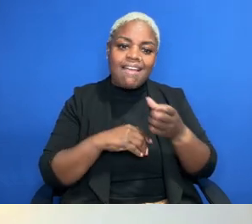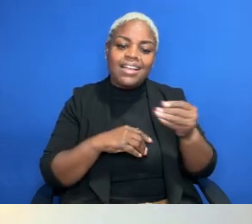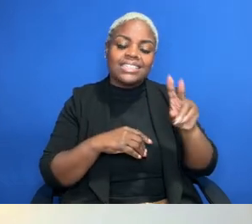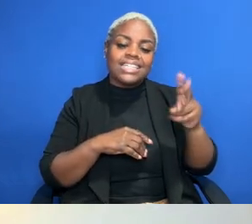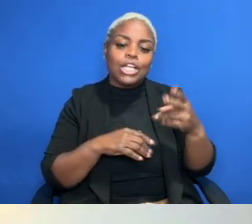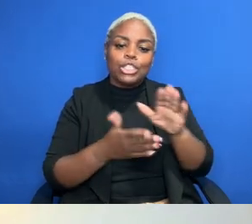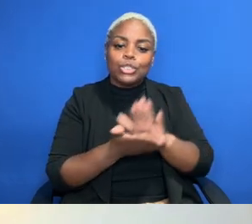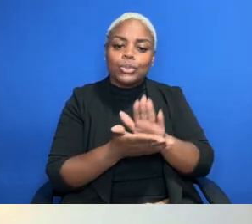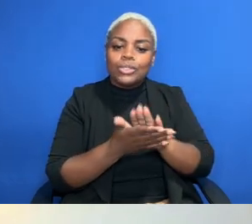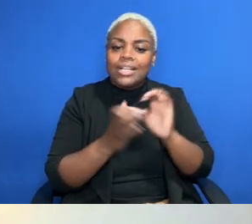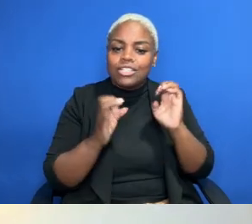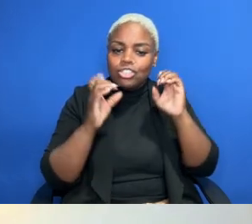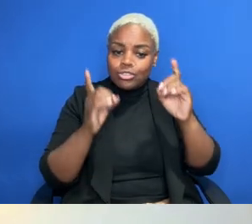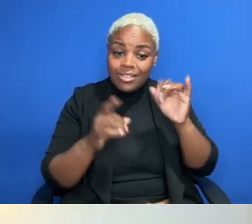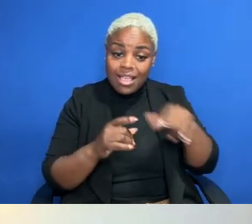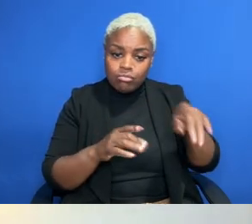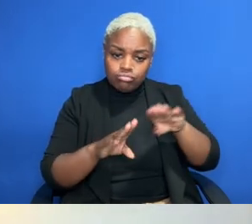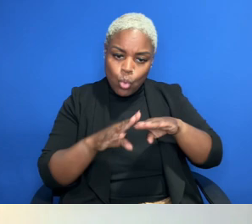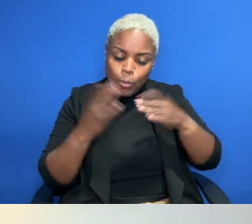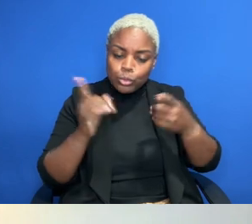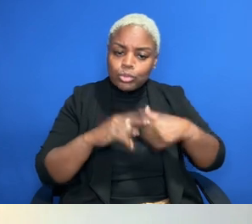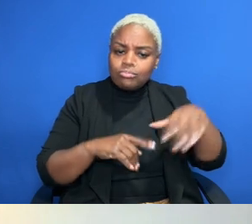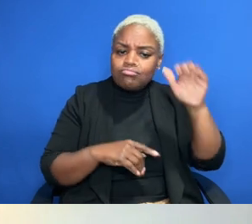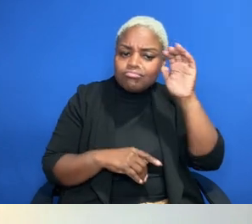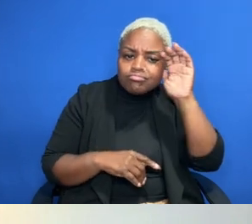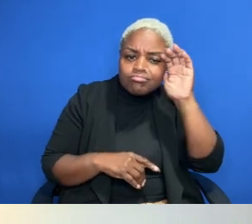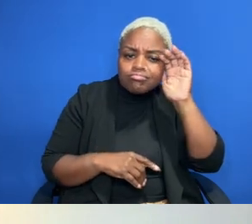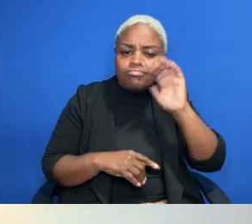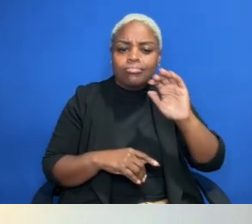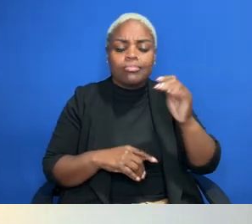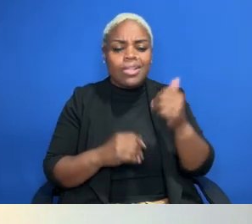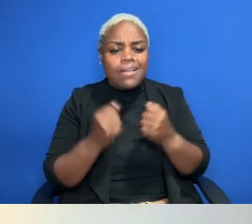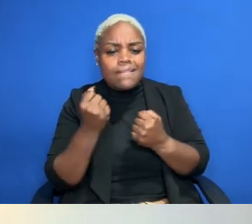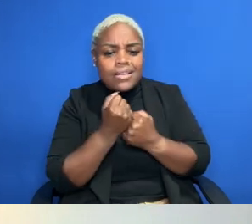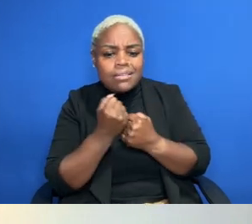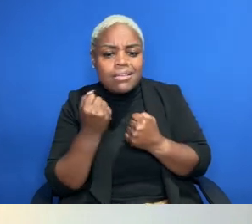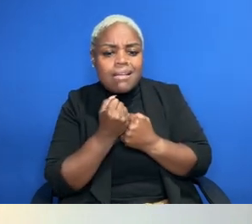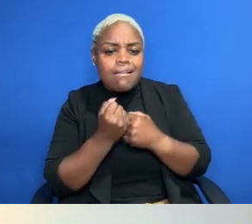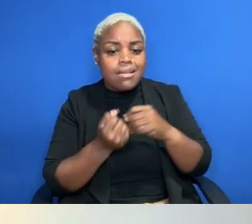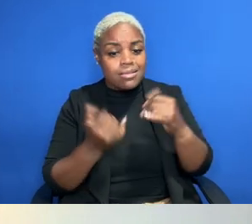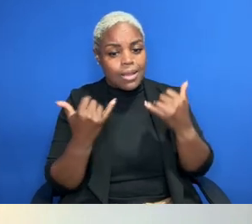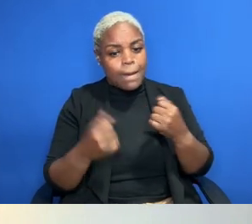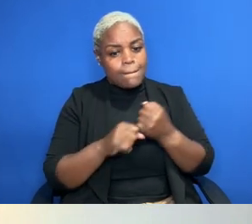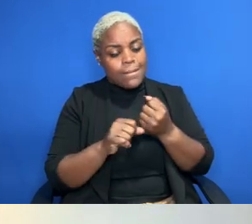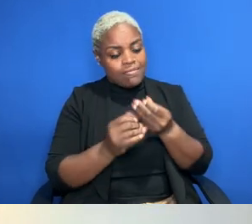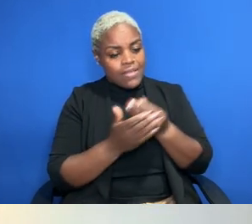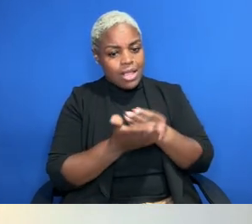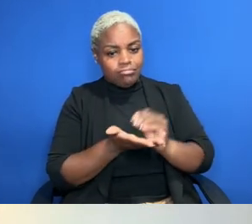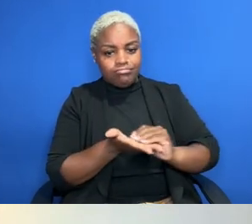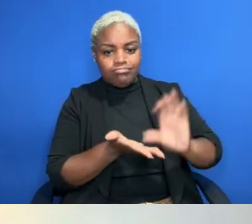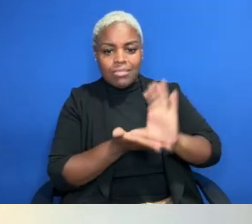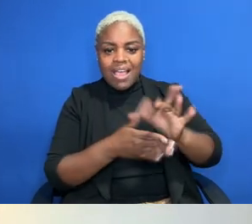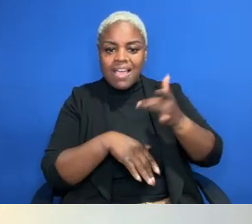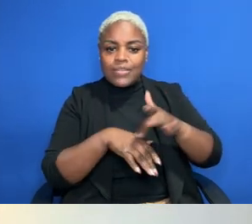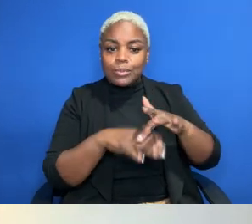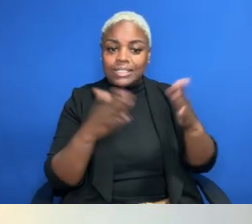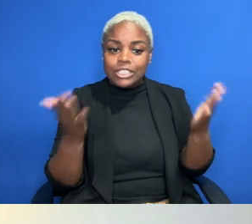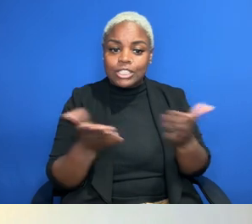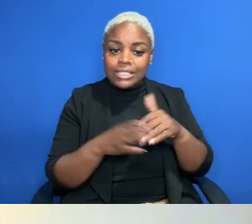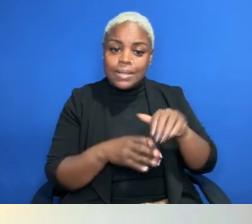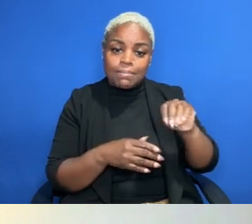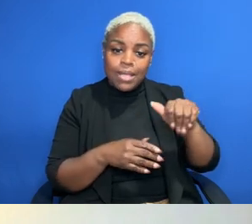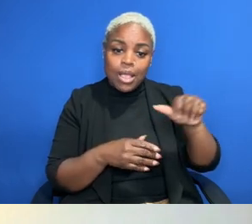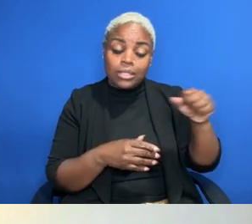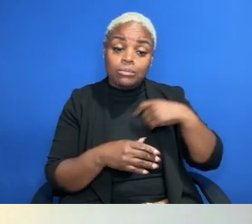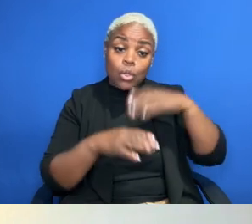of Elementary and Secondary Education has been very opening to listening and hearing and advocating, and now making funding